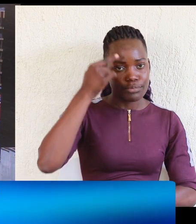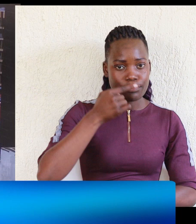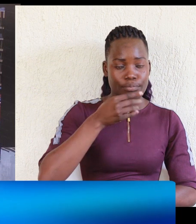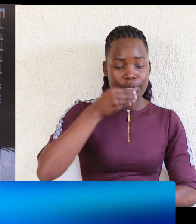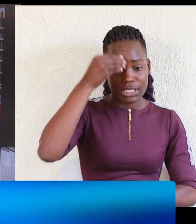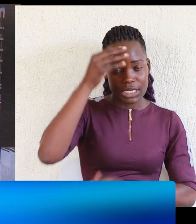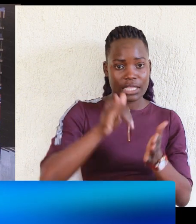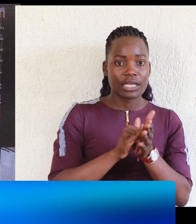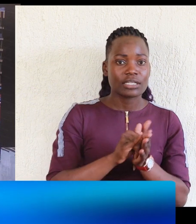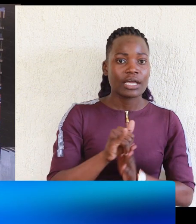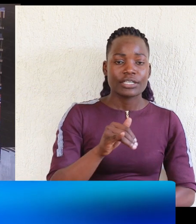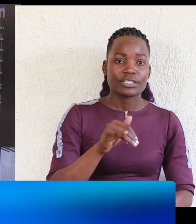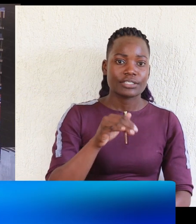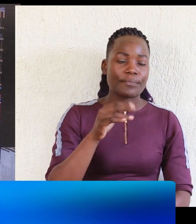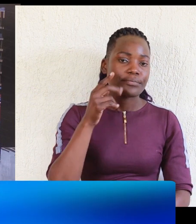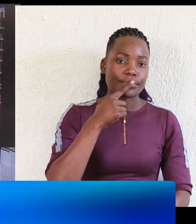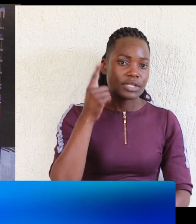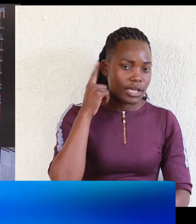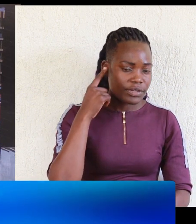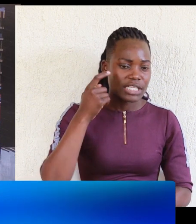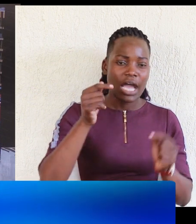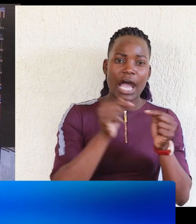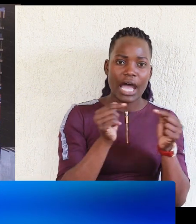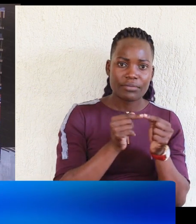deaf. It really hurt me, by the way. And that is the